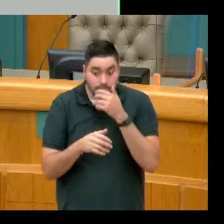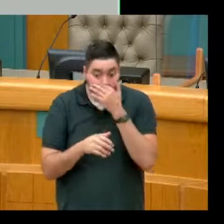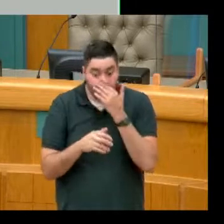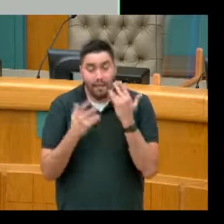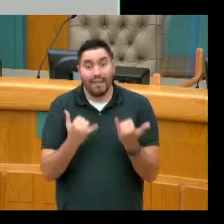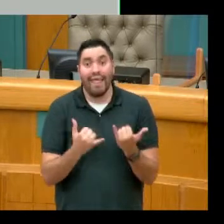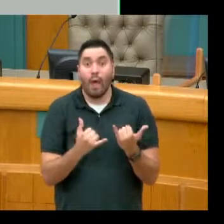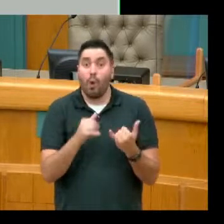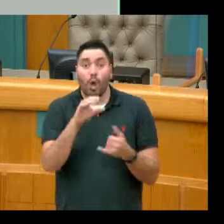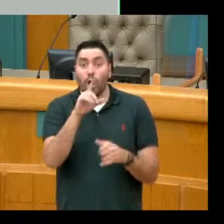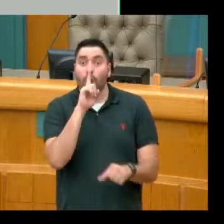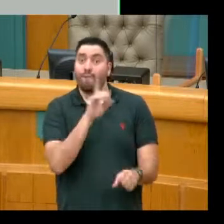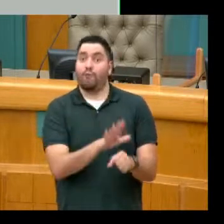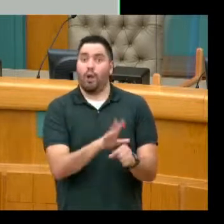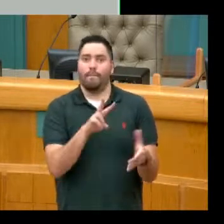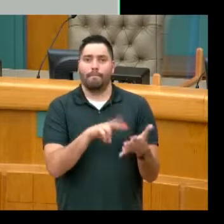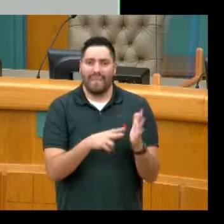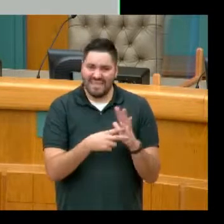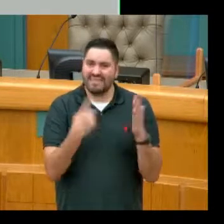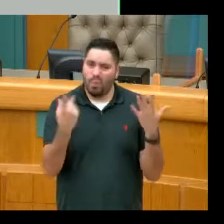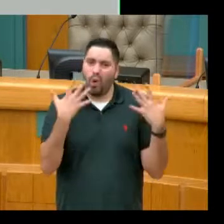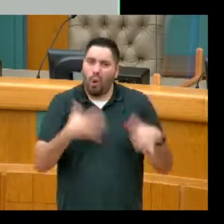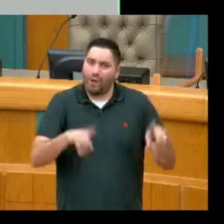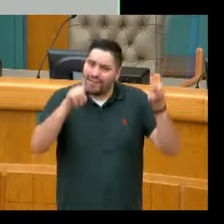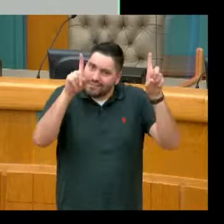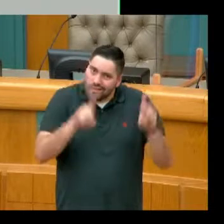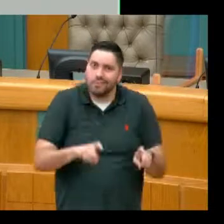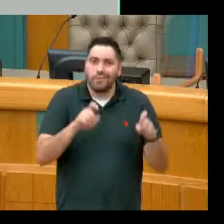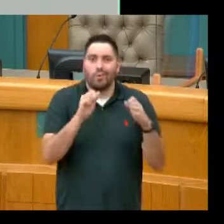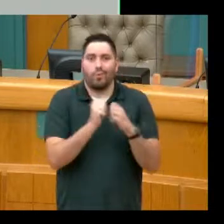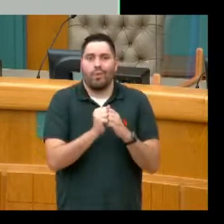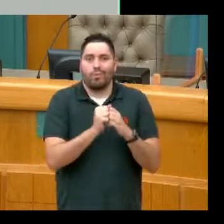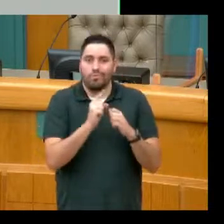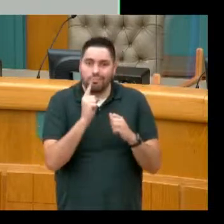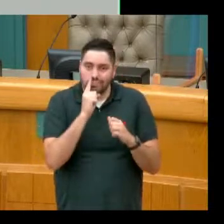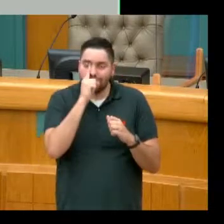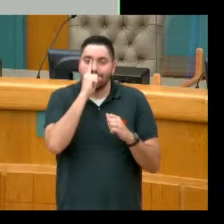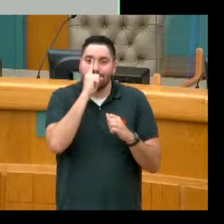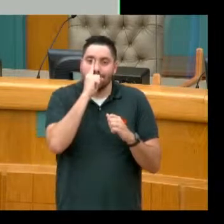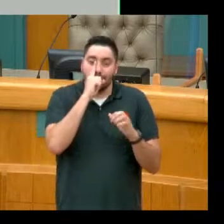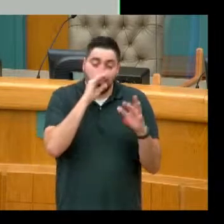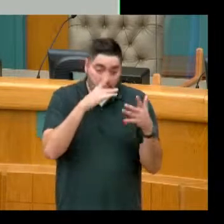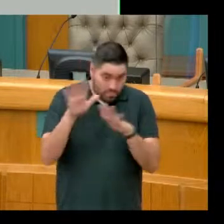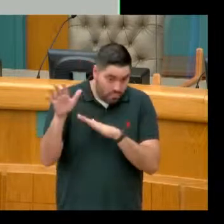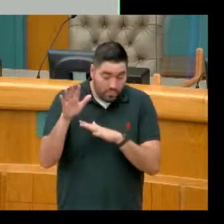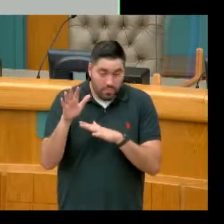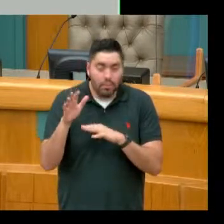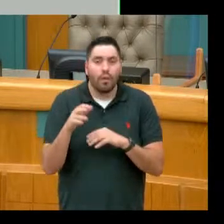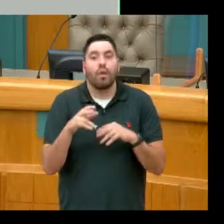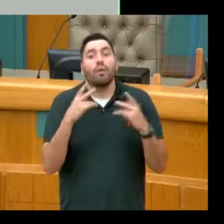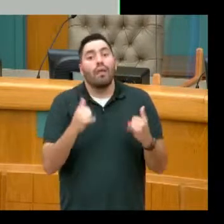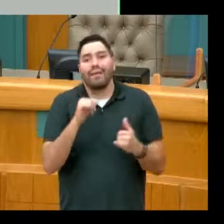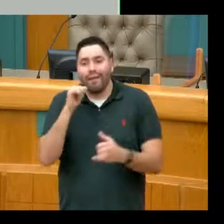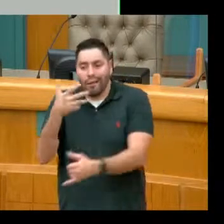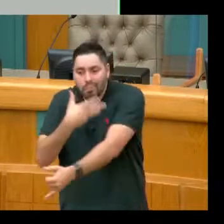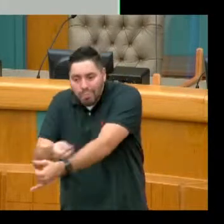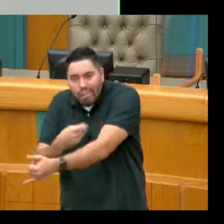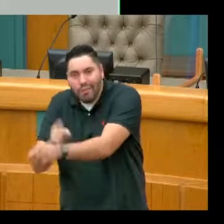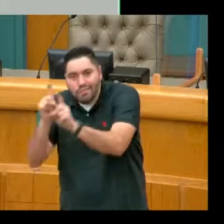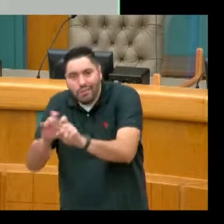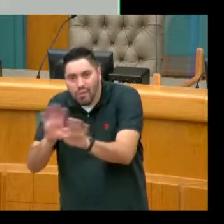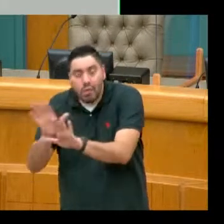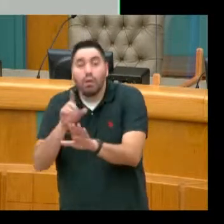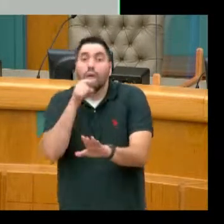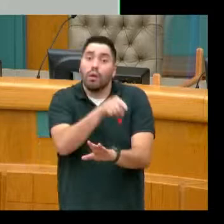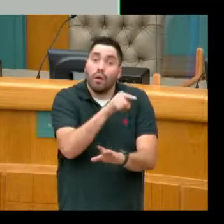increasing. In terms of the number of cases, we're at 23,884 confirmed